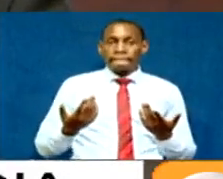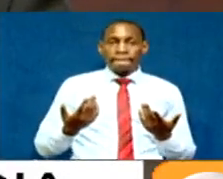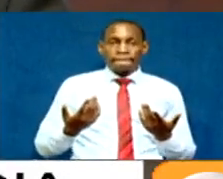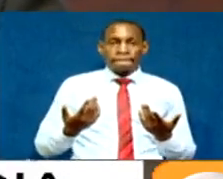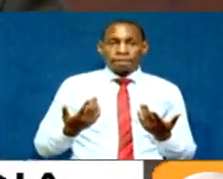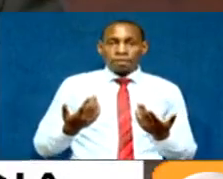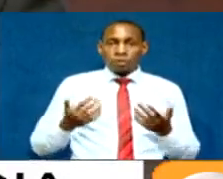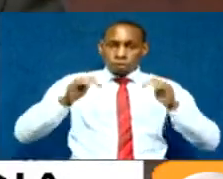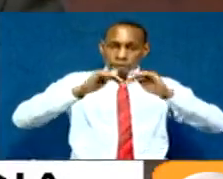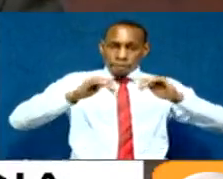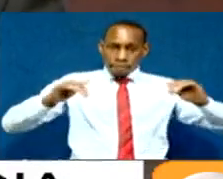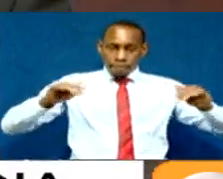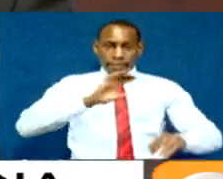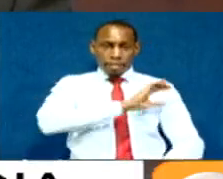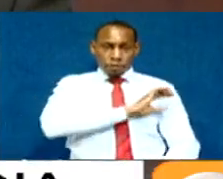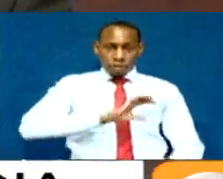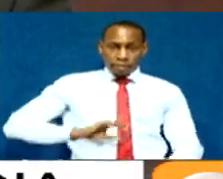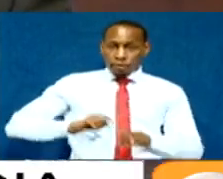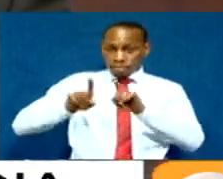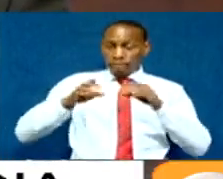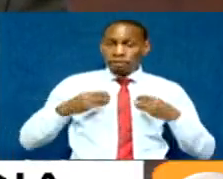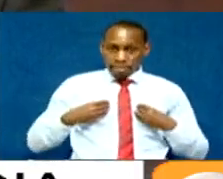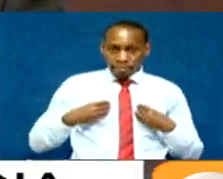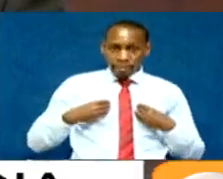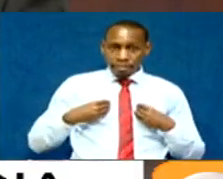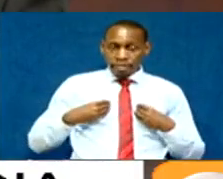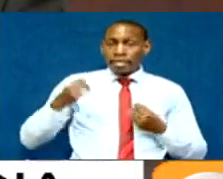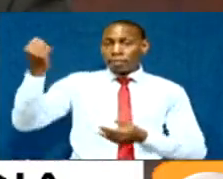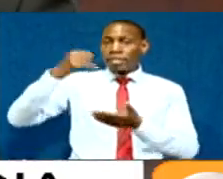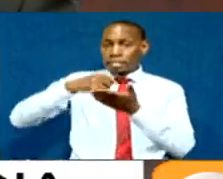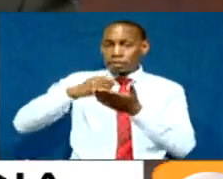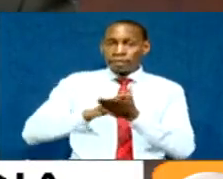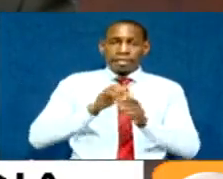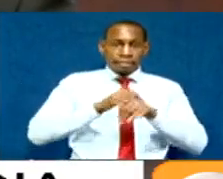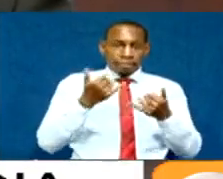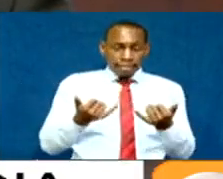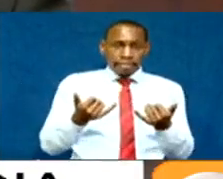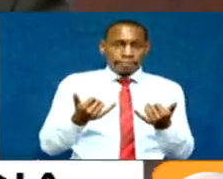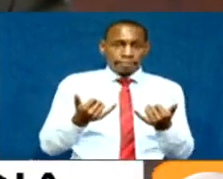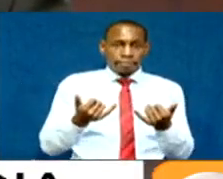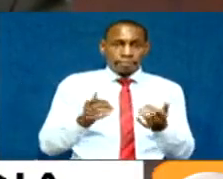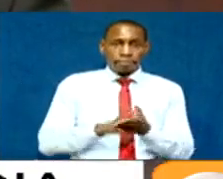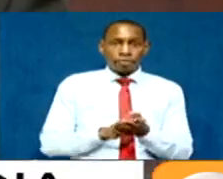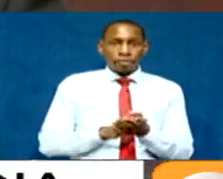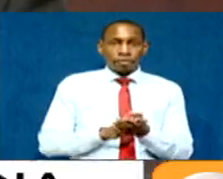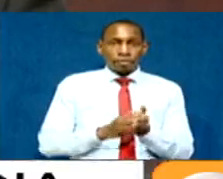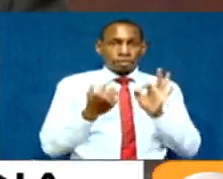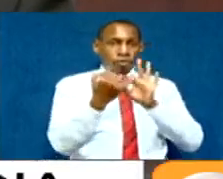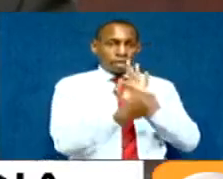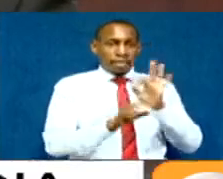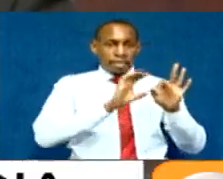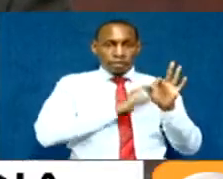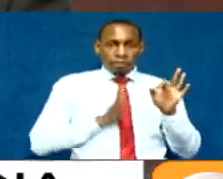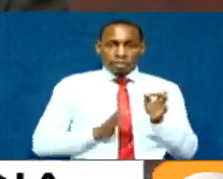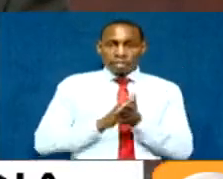bit of division within the commission. Part of it was actually political. This time round, you have the three commissioners,